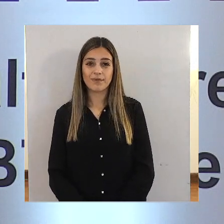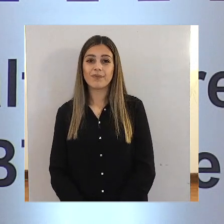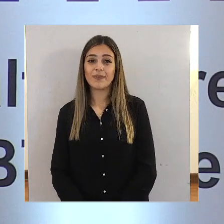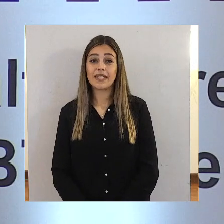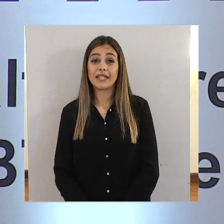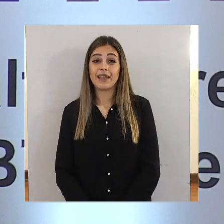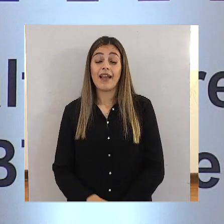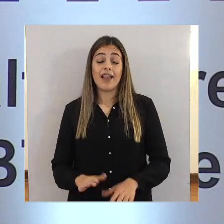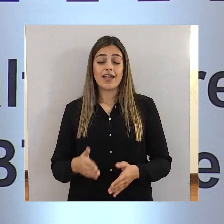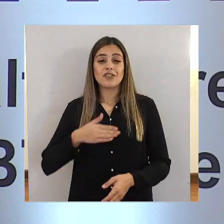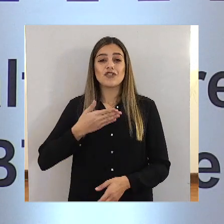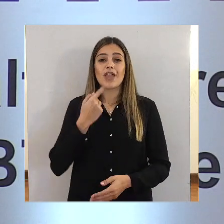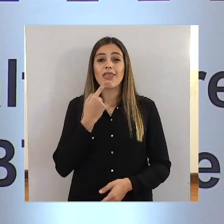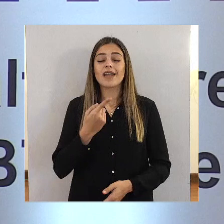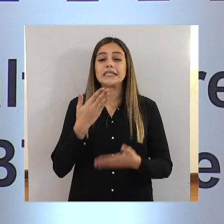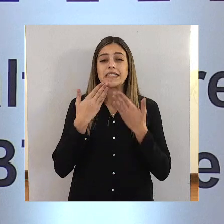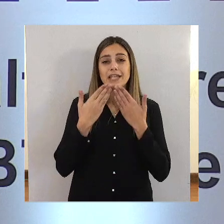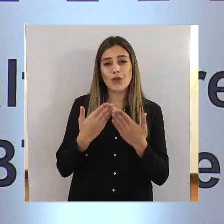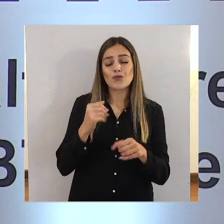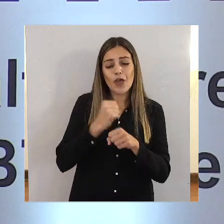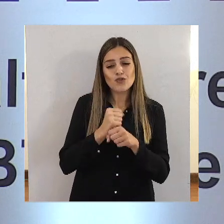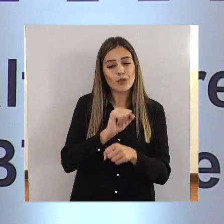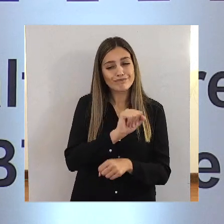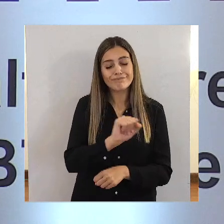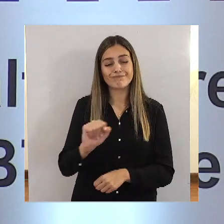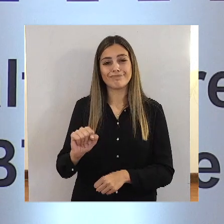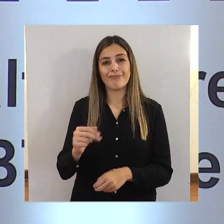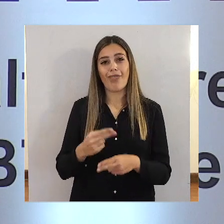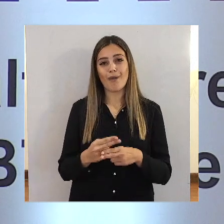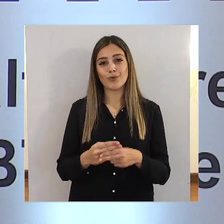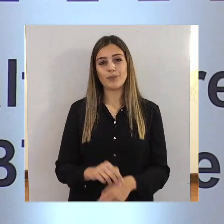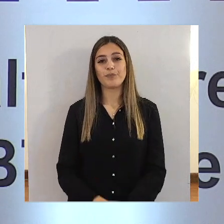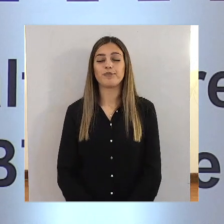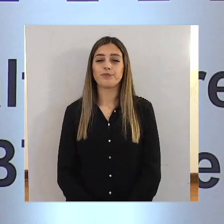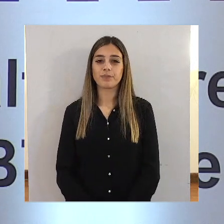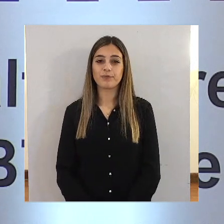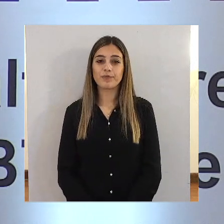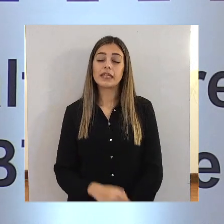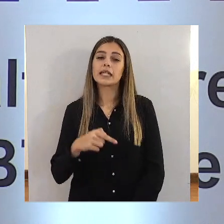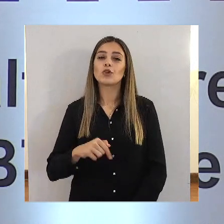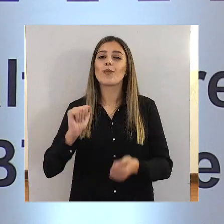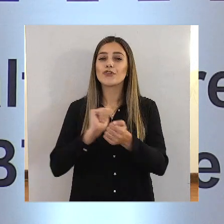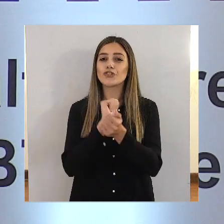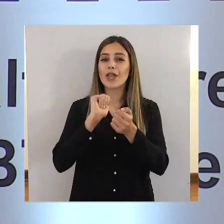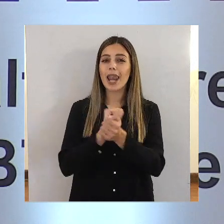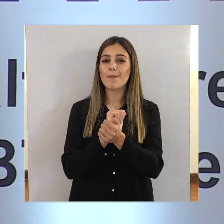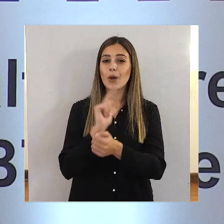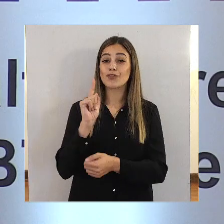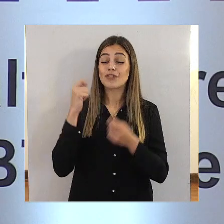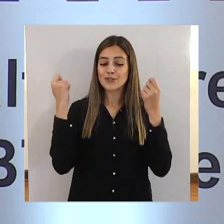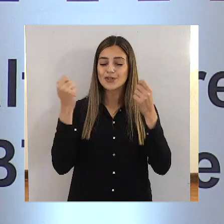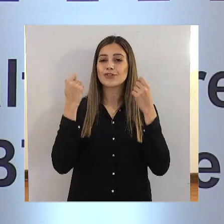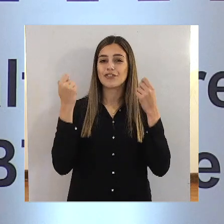the fantastic work they are doing. Today, we are celebrating a success. We